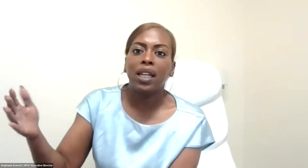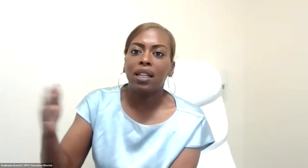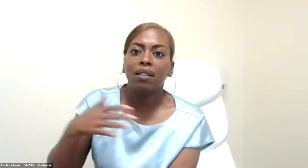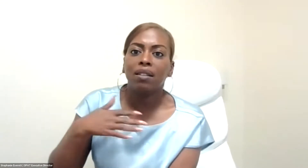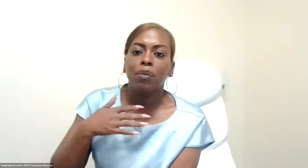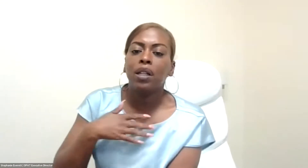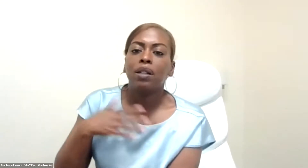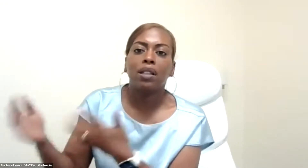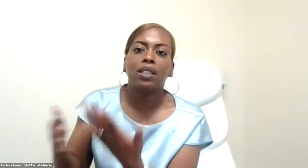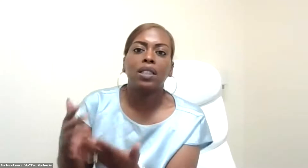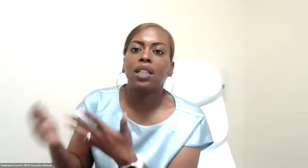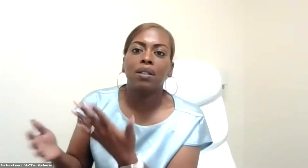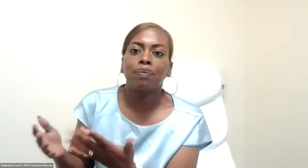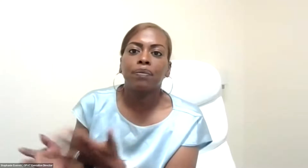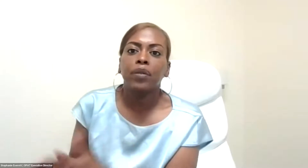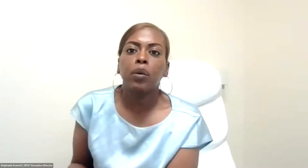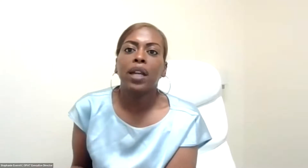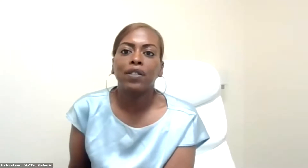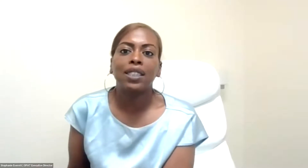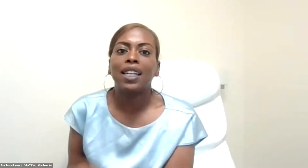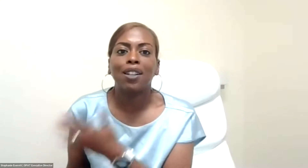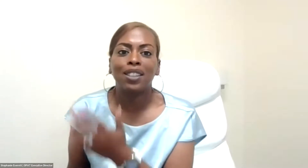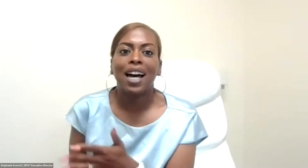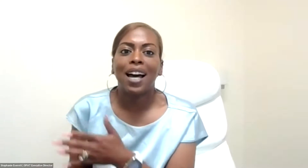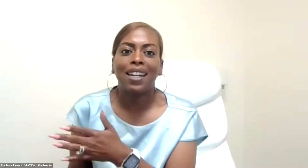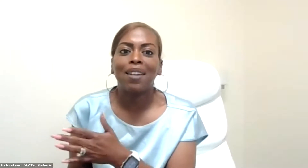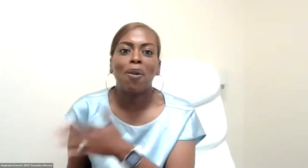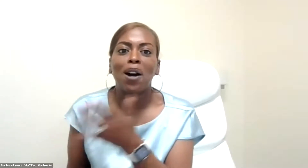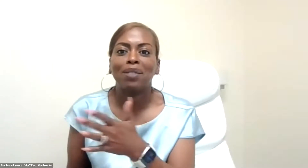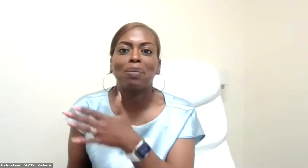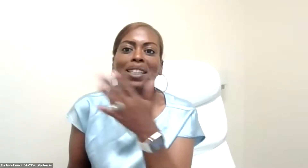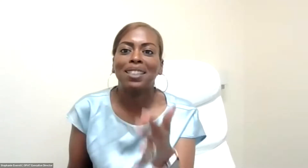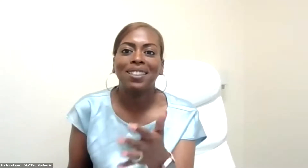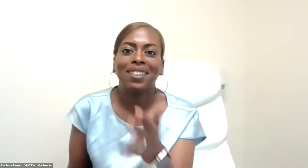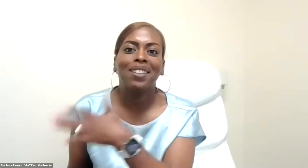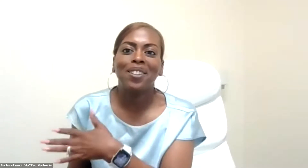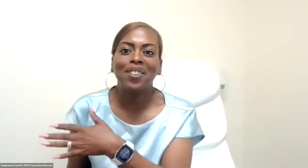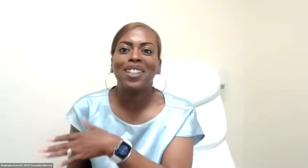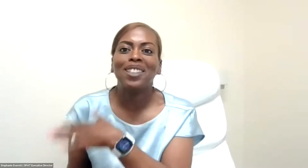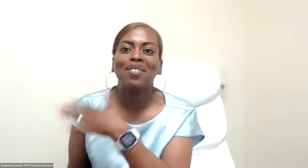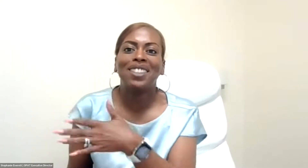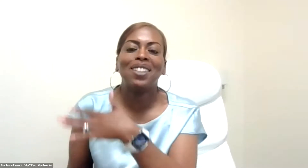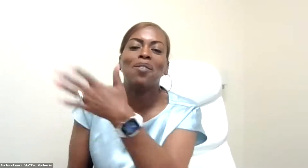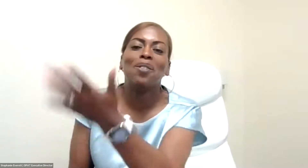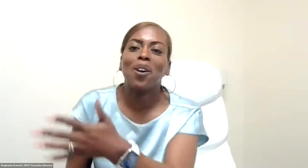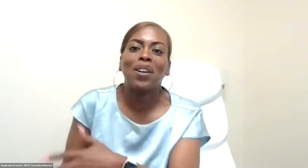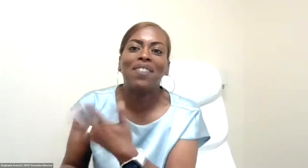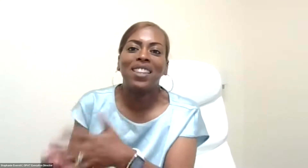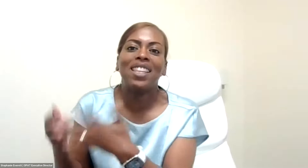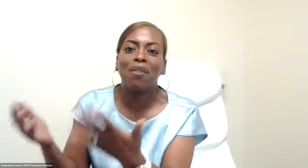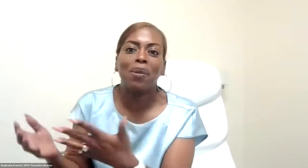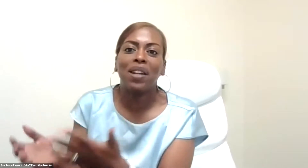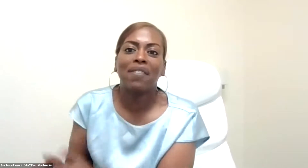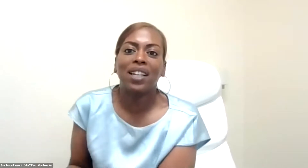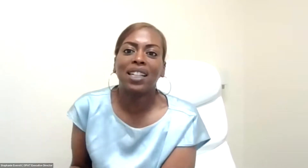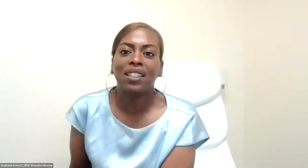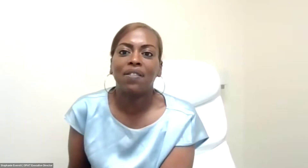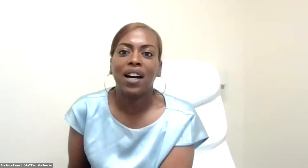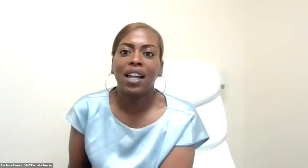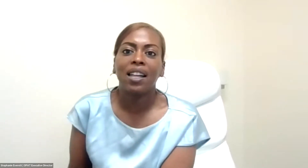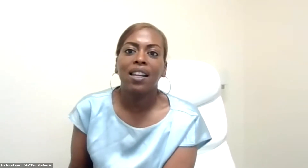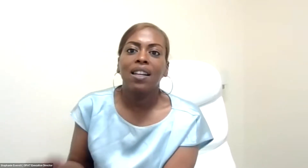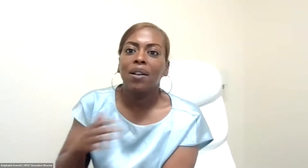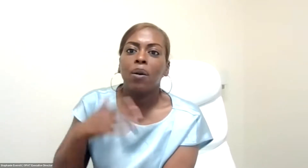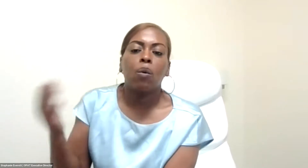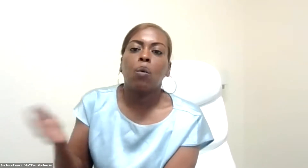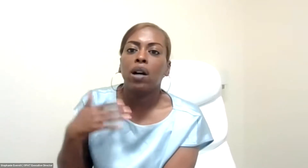everyone's plate. We would have to stand outside and watch police do this. We'd see who's going. Even then, we would have to